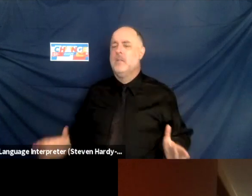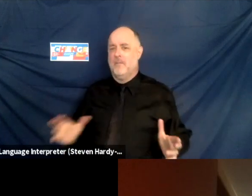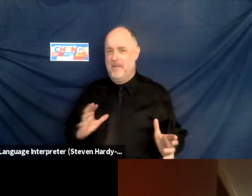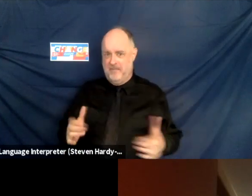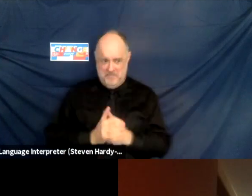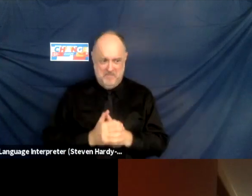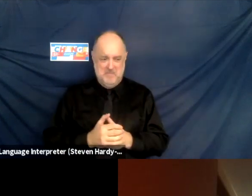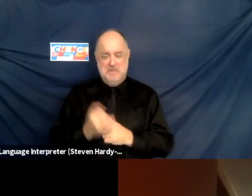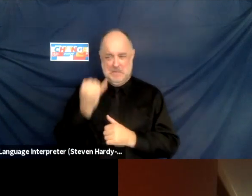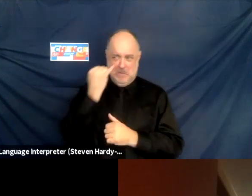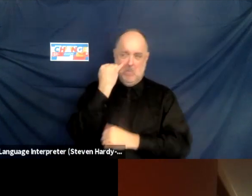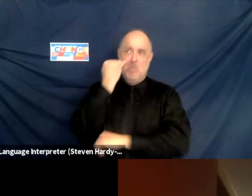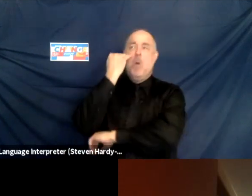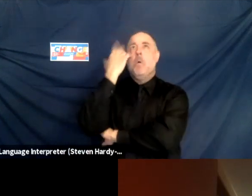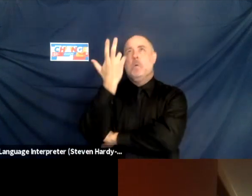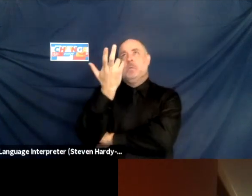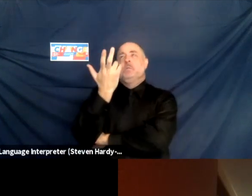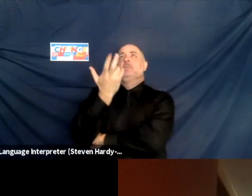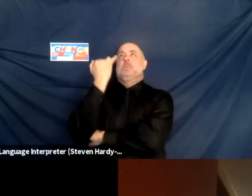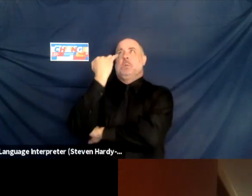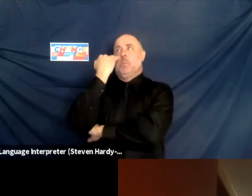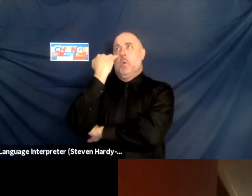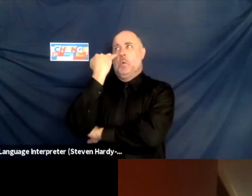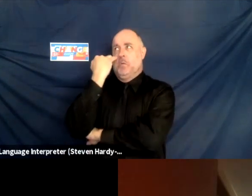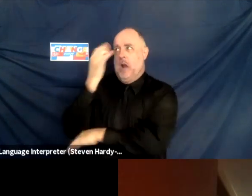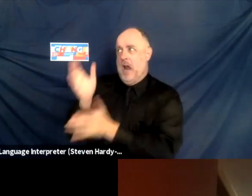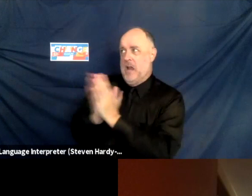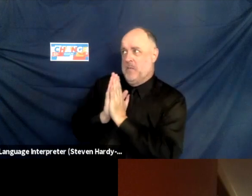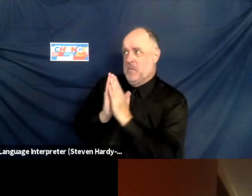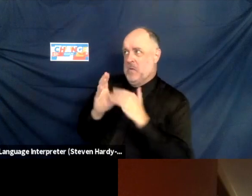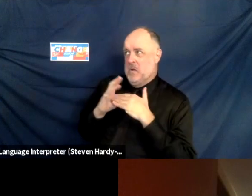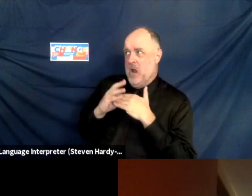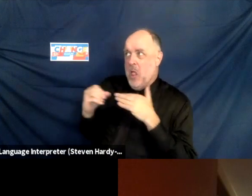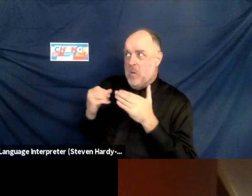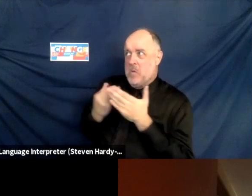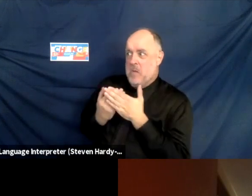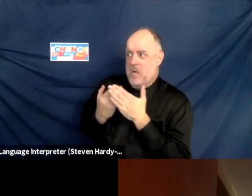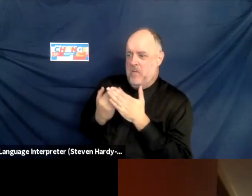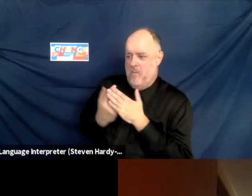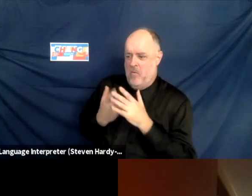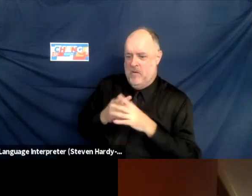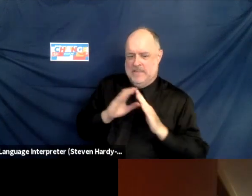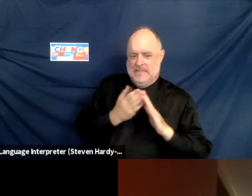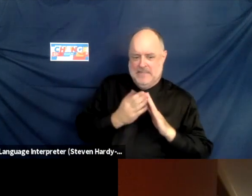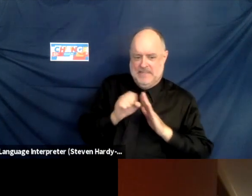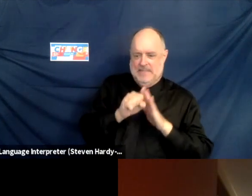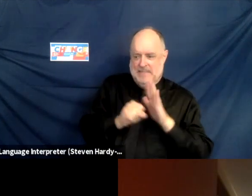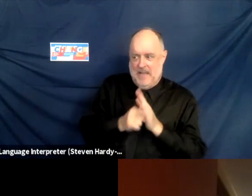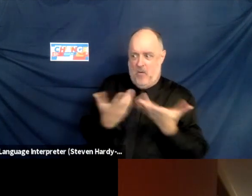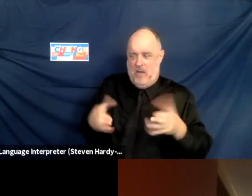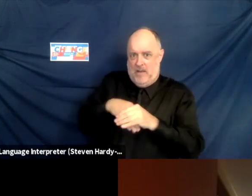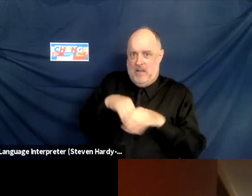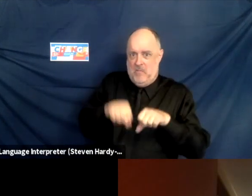bike network in a city or community in your state, maybe they have it in their plan, that's the